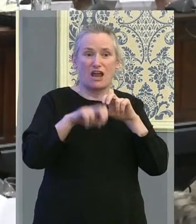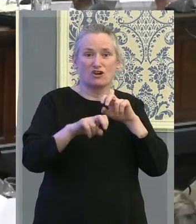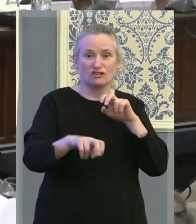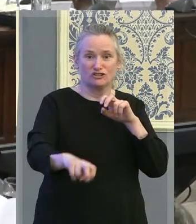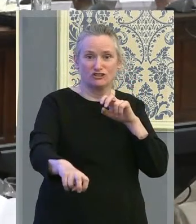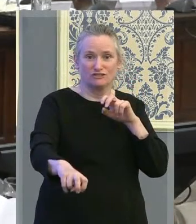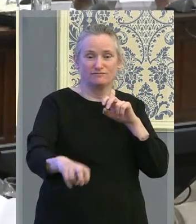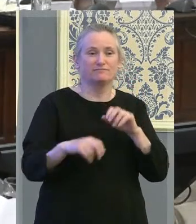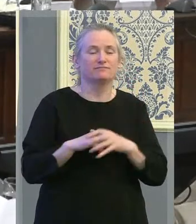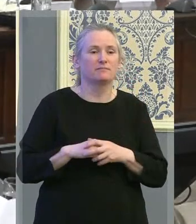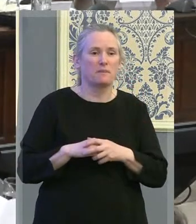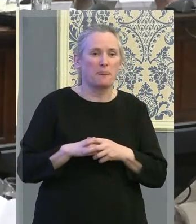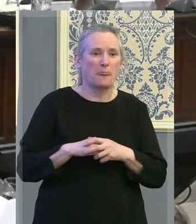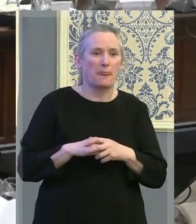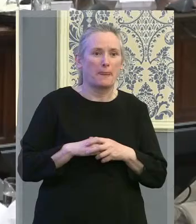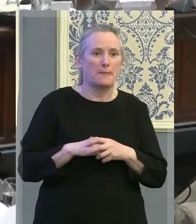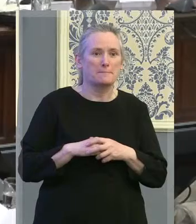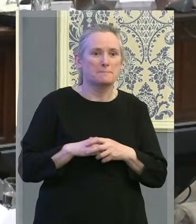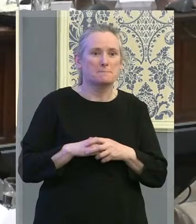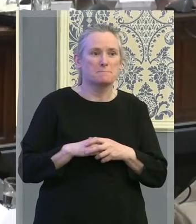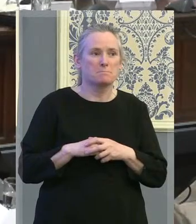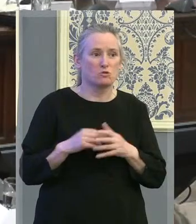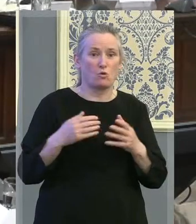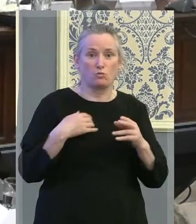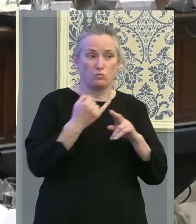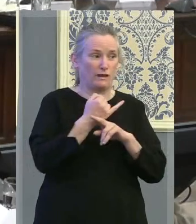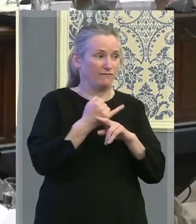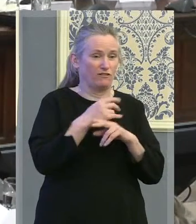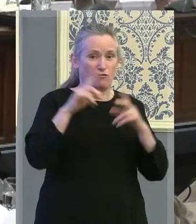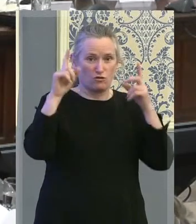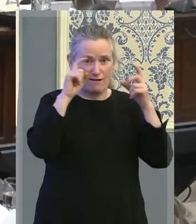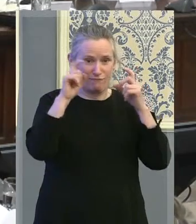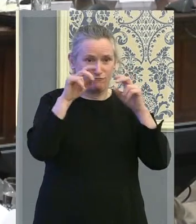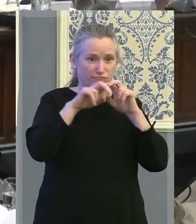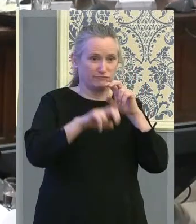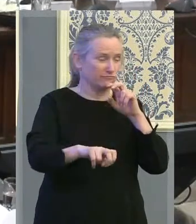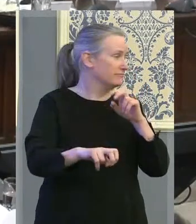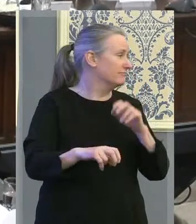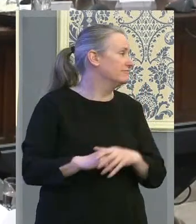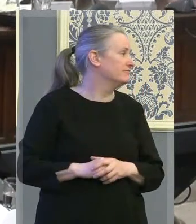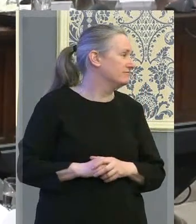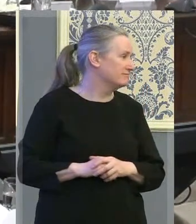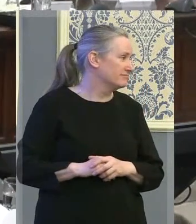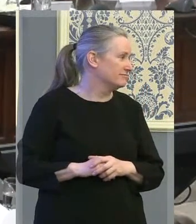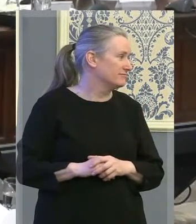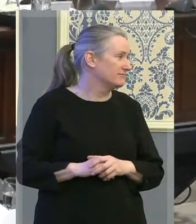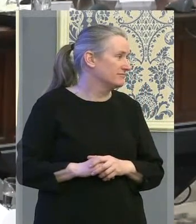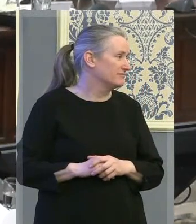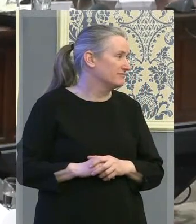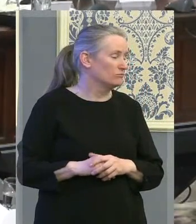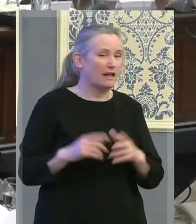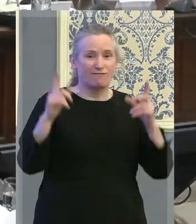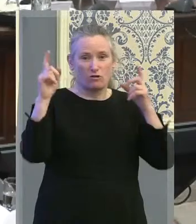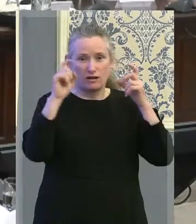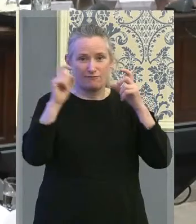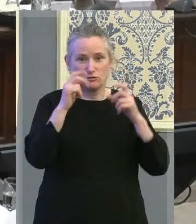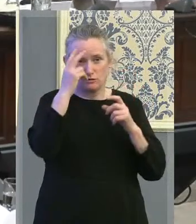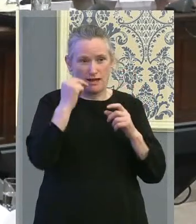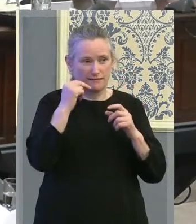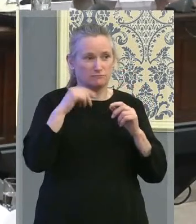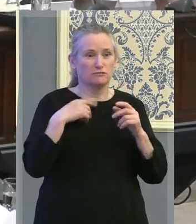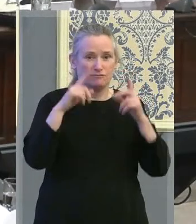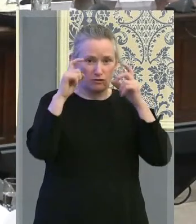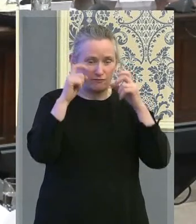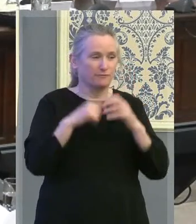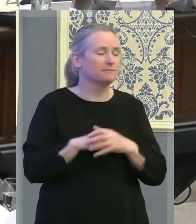Mayor's Parlour. Noel Brown is the photographer for the night, but I